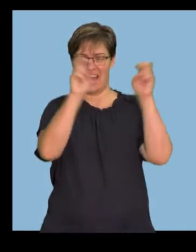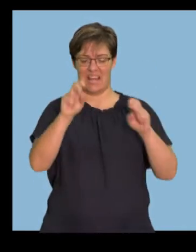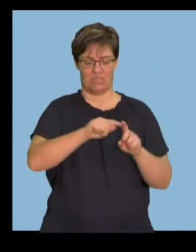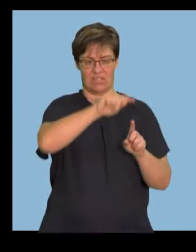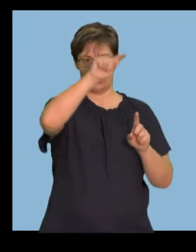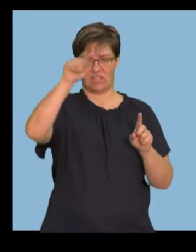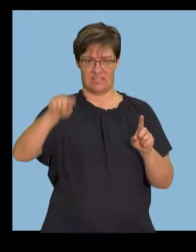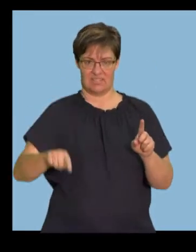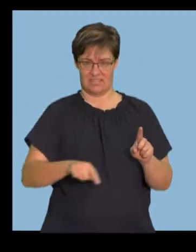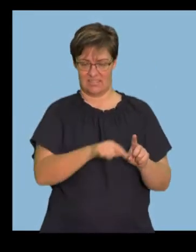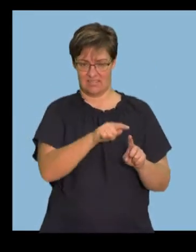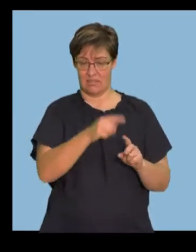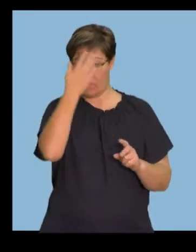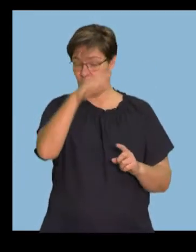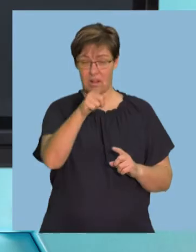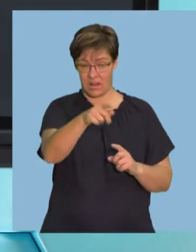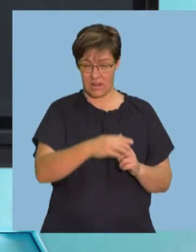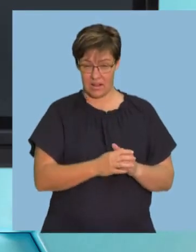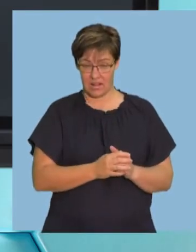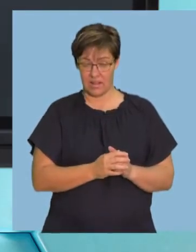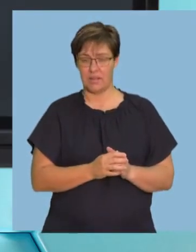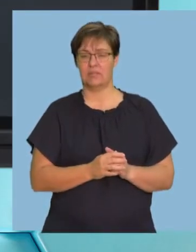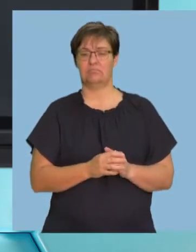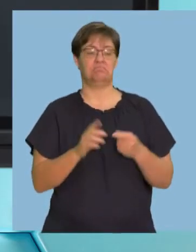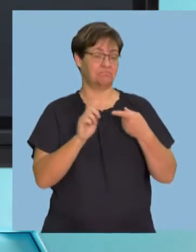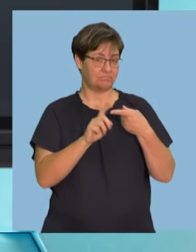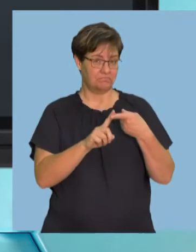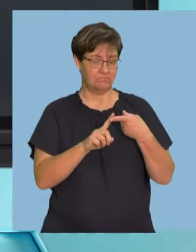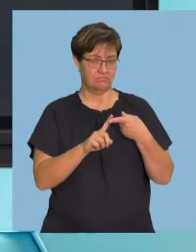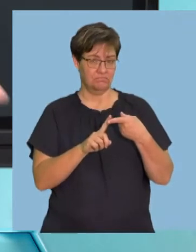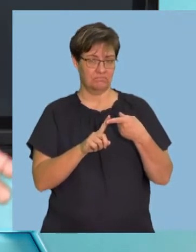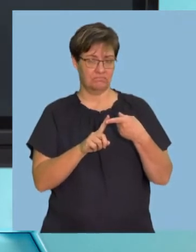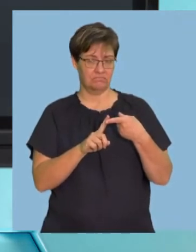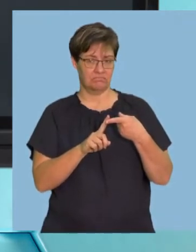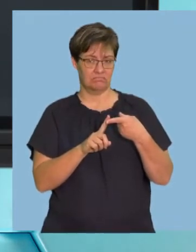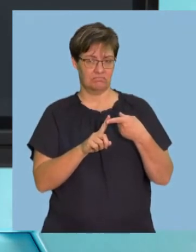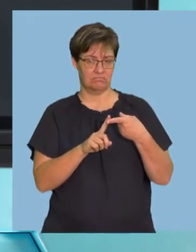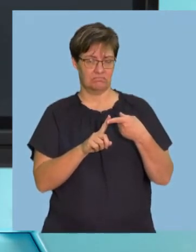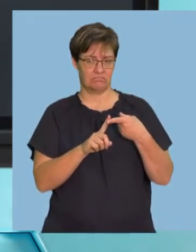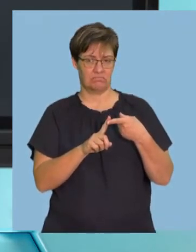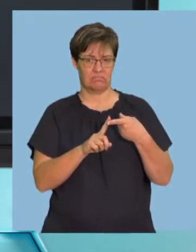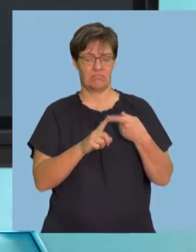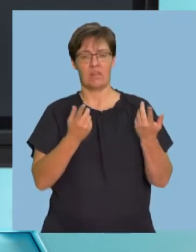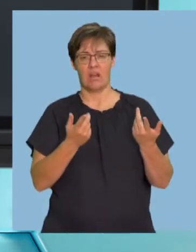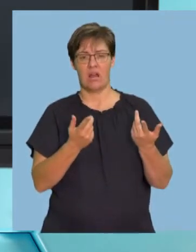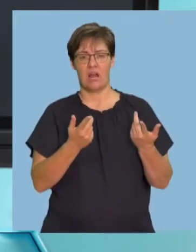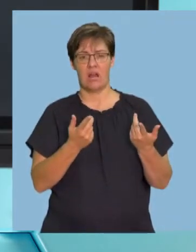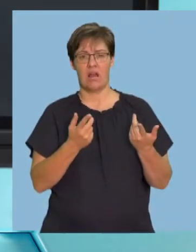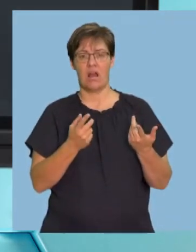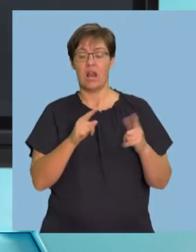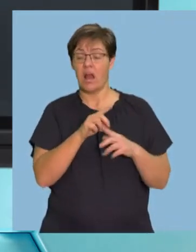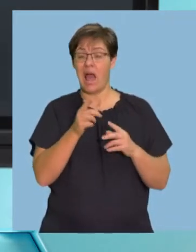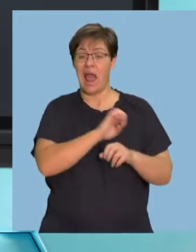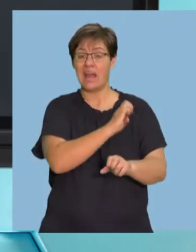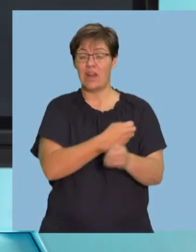Okay, what is it that we already know? We are familiar with the fact that energy cannot be created or destroyed, but what actually happens to energy